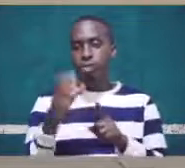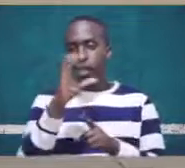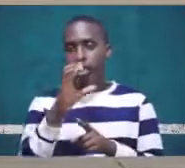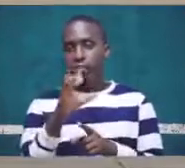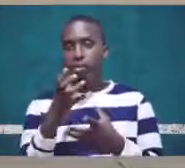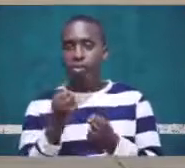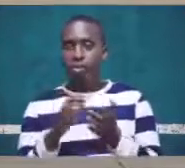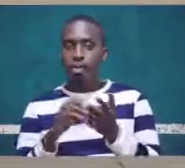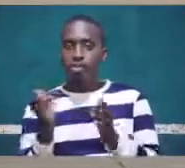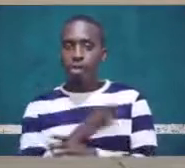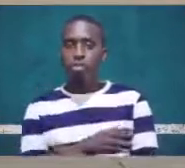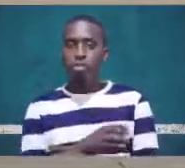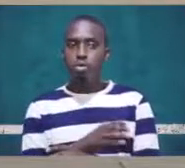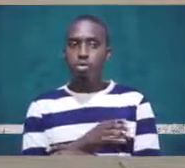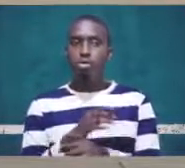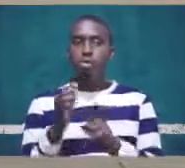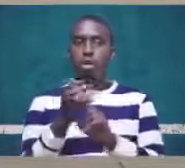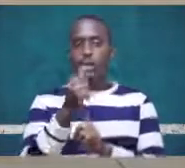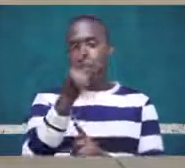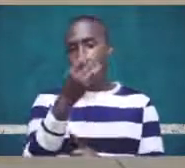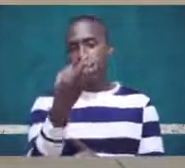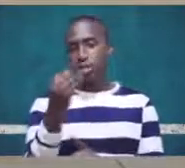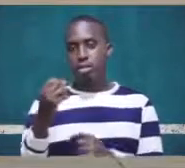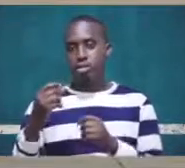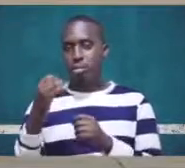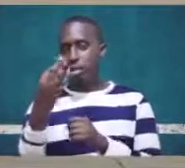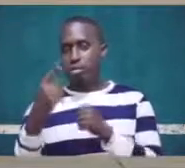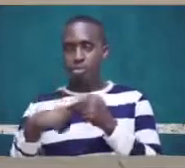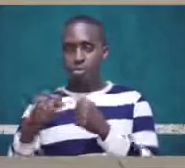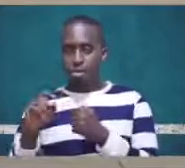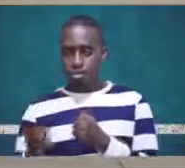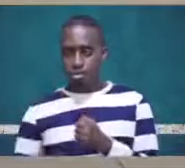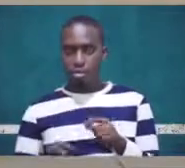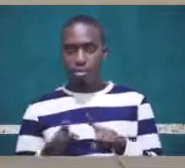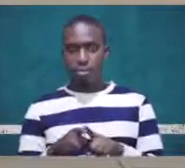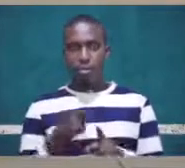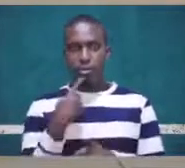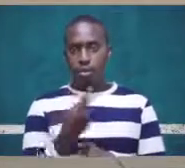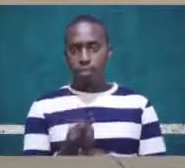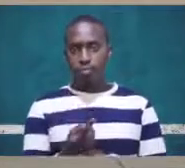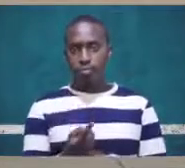you take away this one, and of course you will get this. If you take this, you will have now